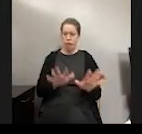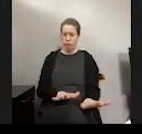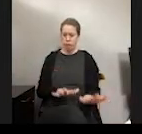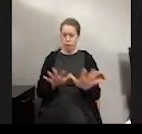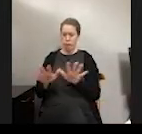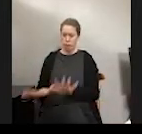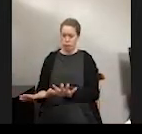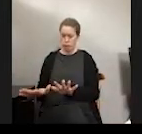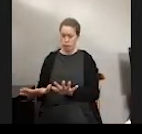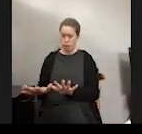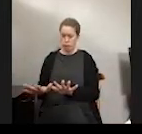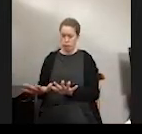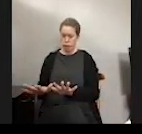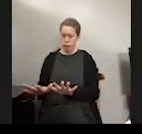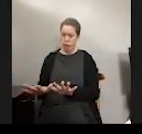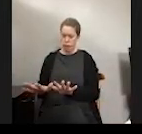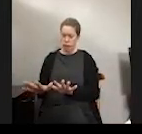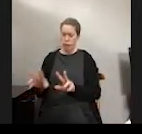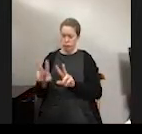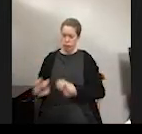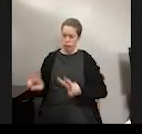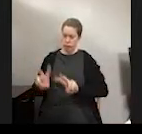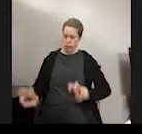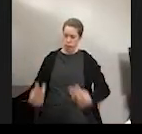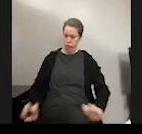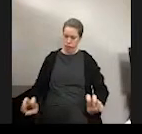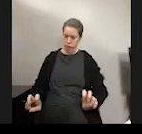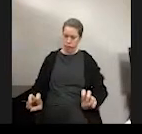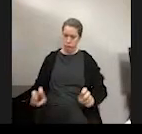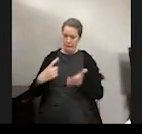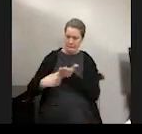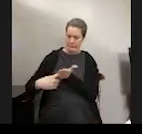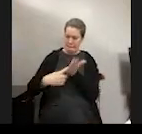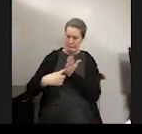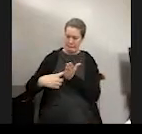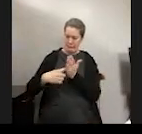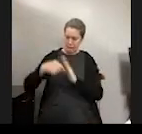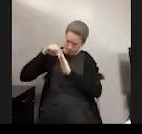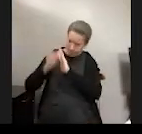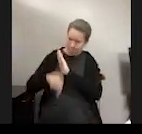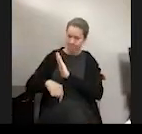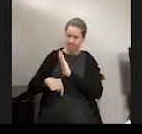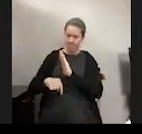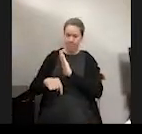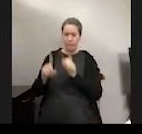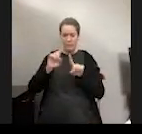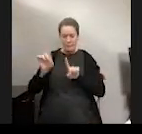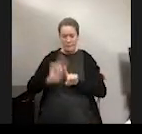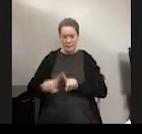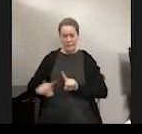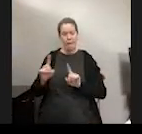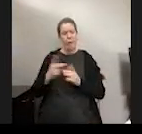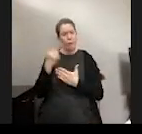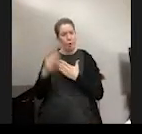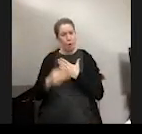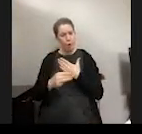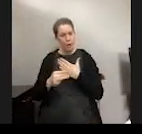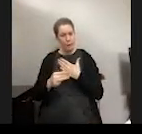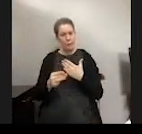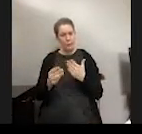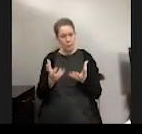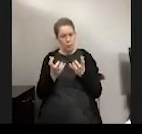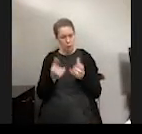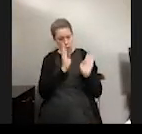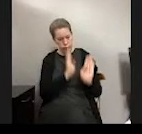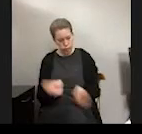actually do some real planning on some of these programs that we want to roll out. Mm-hmm. Secondly, it's allowed us to actually get in the market